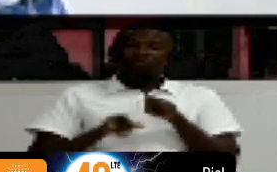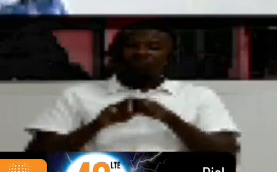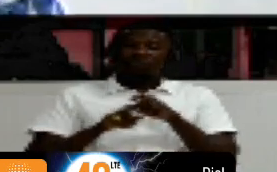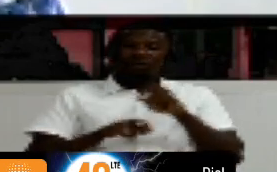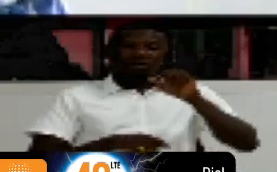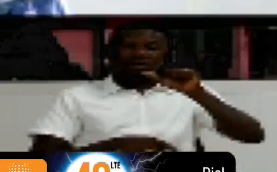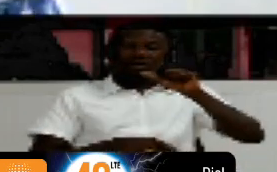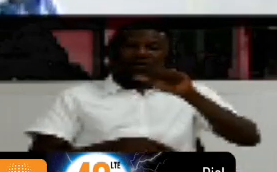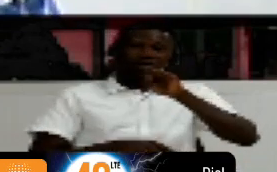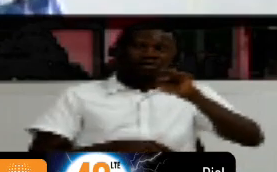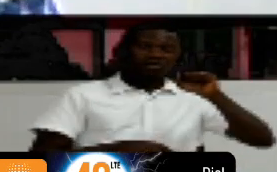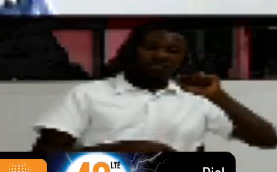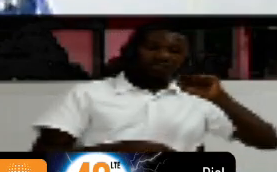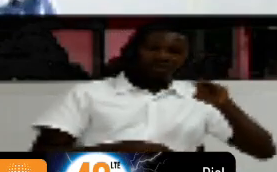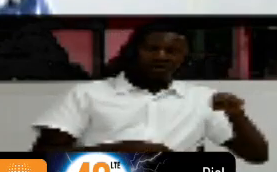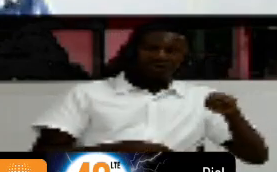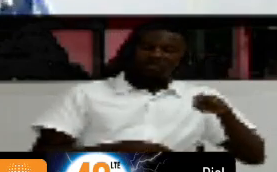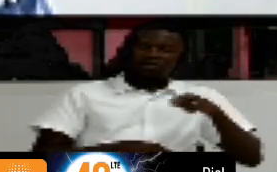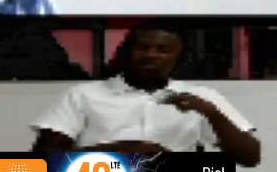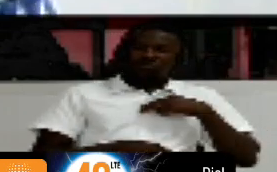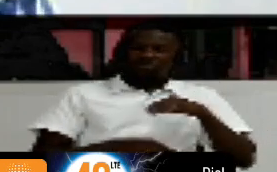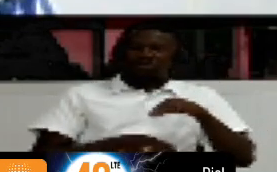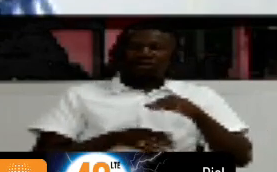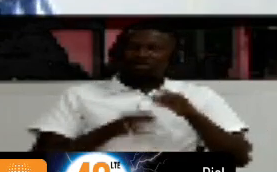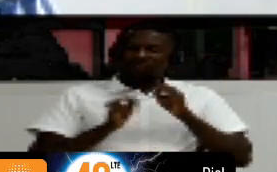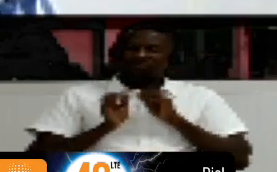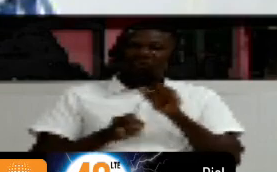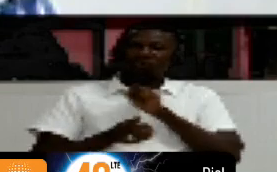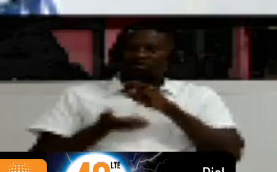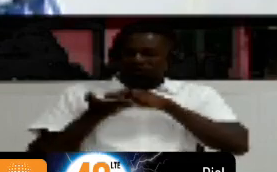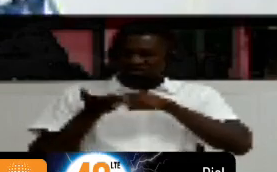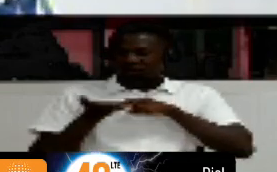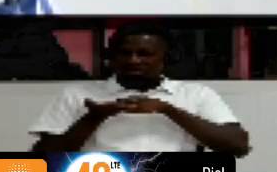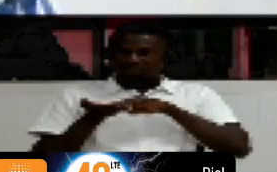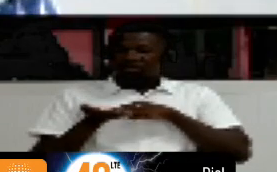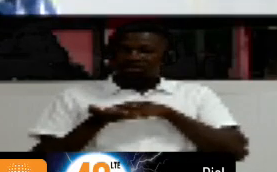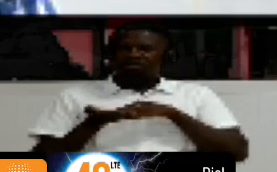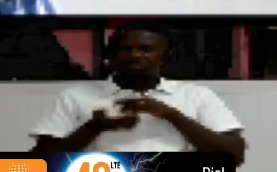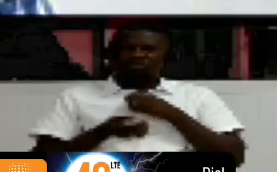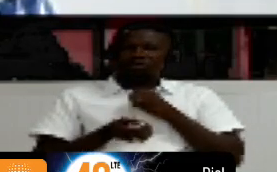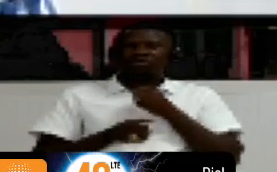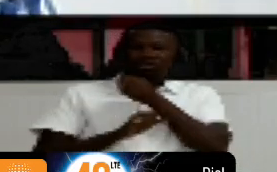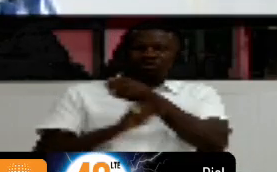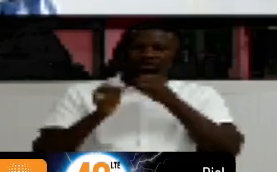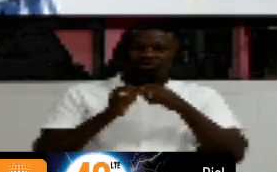medicines because his condition was improving a little bit.